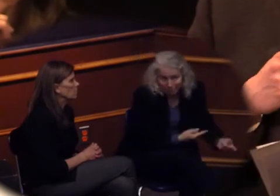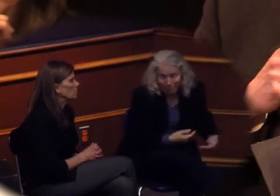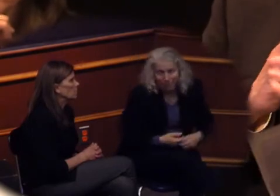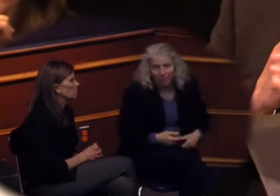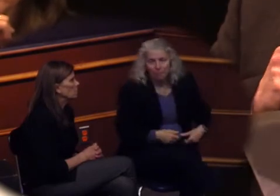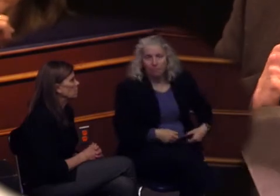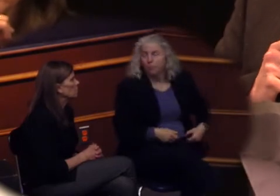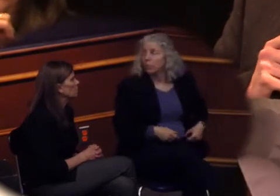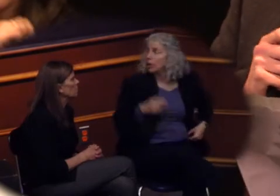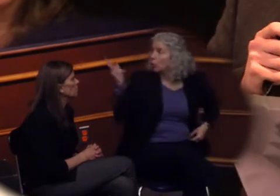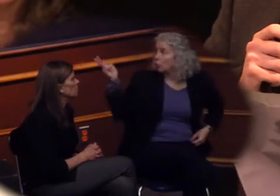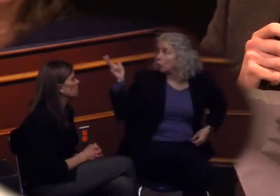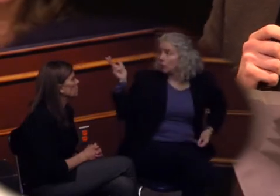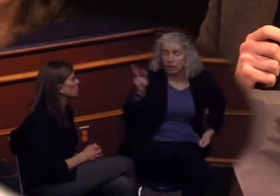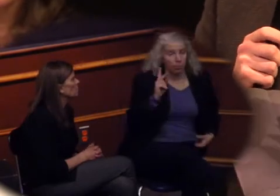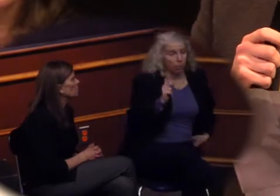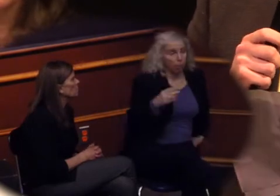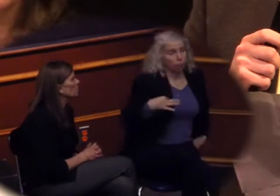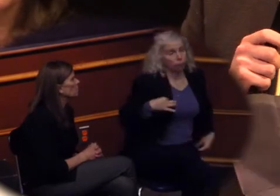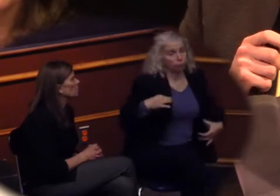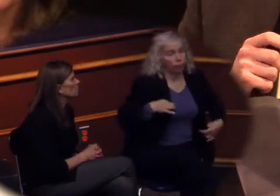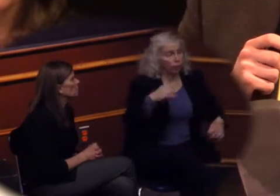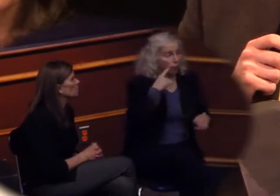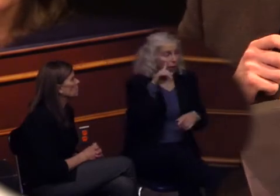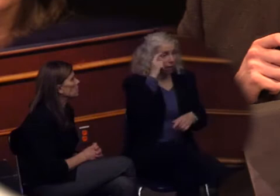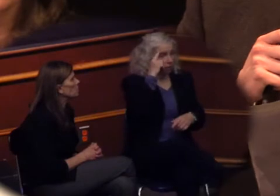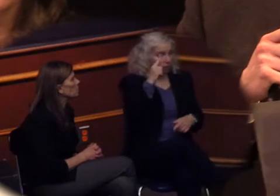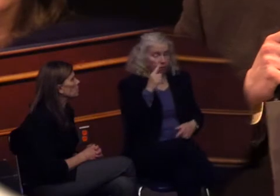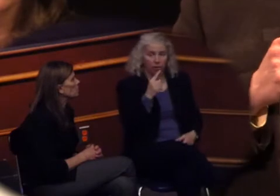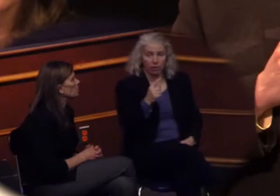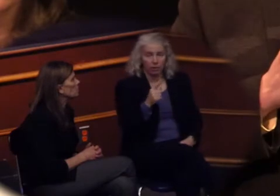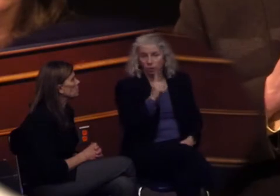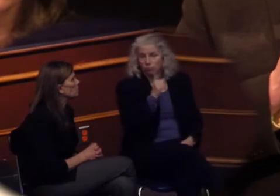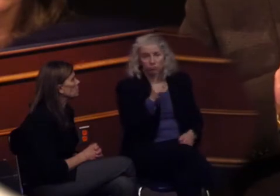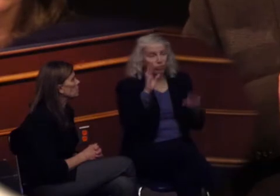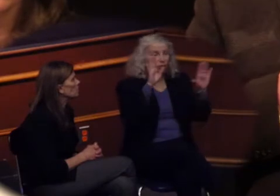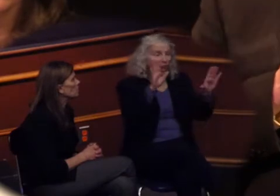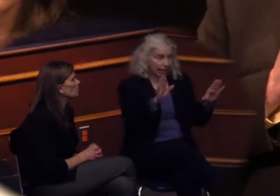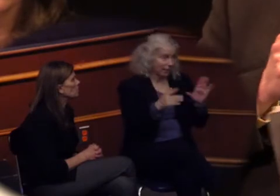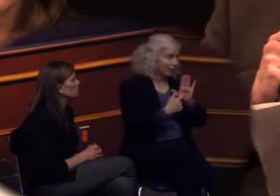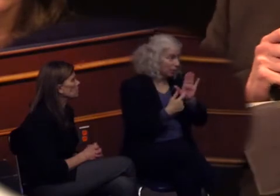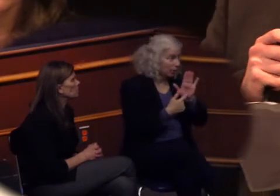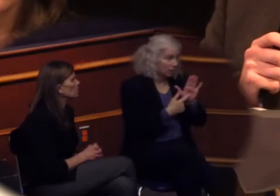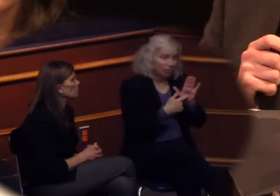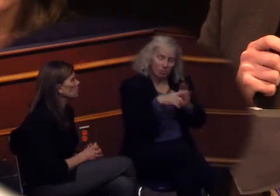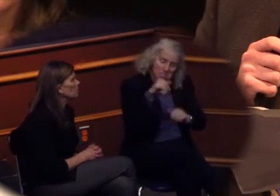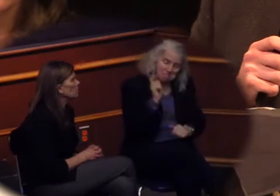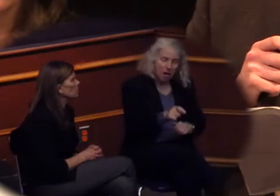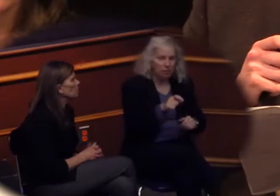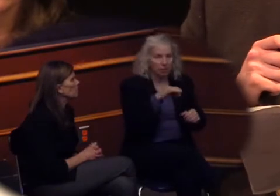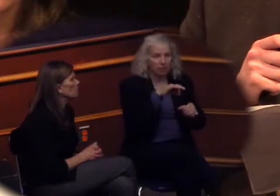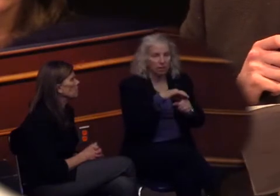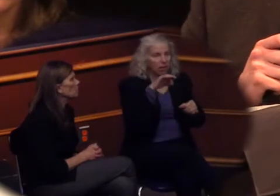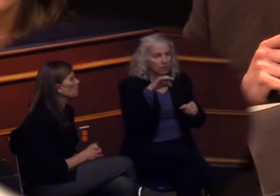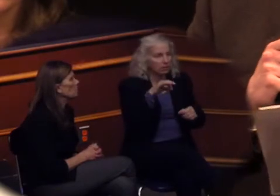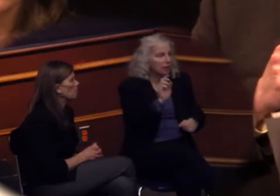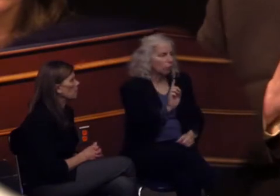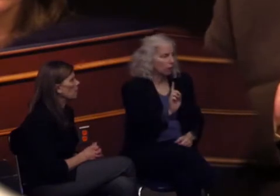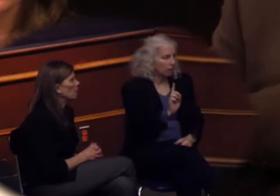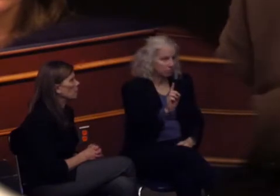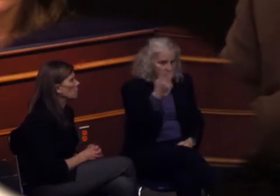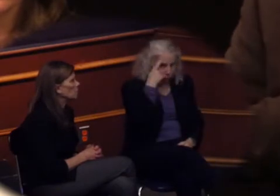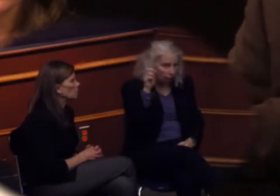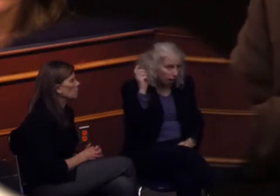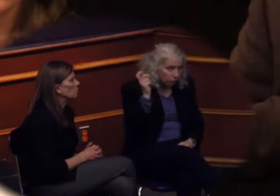All three of our candidates tonight are extending examples of why we must elect a Democratic governor this fall. Together